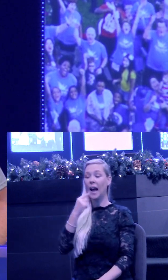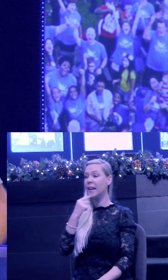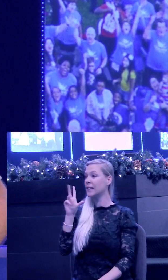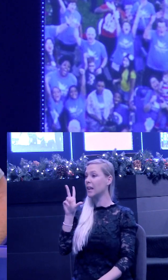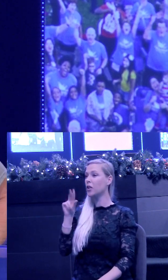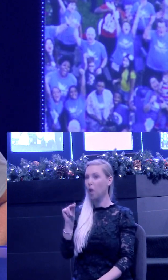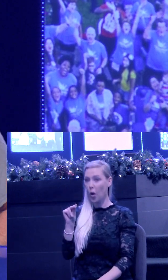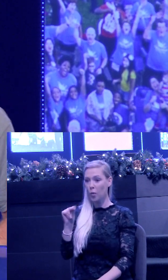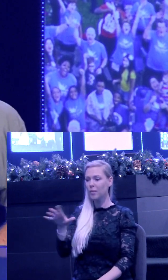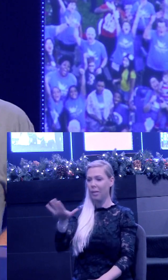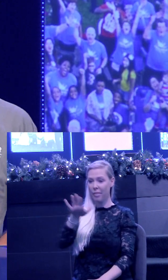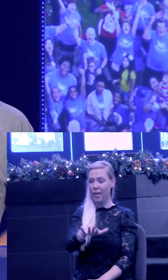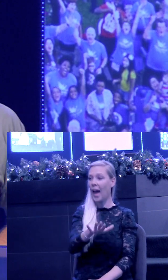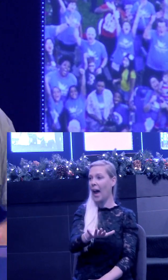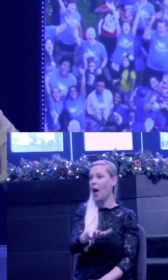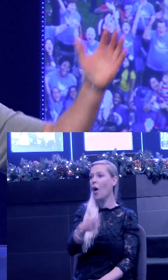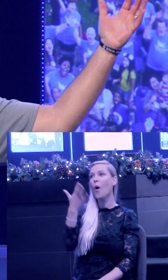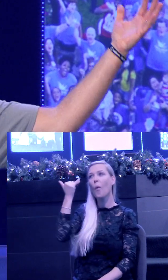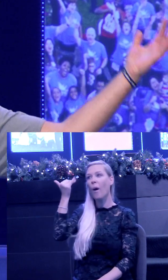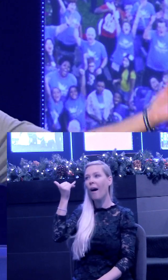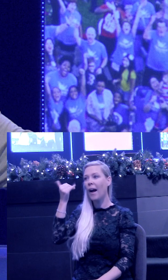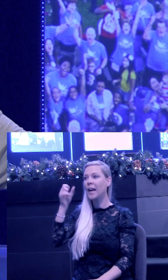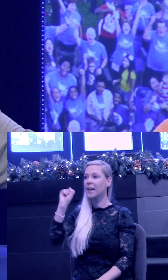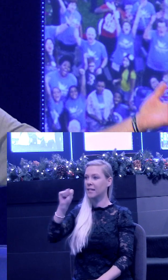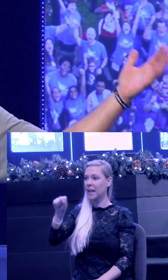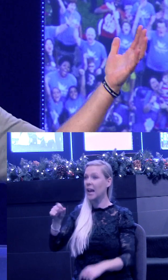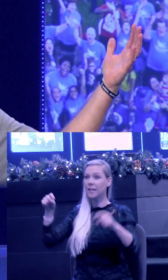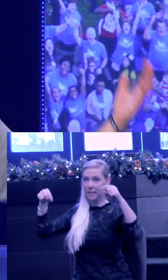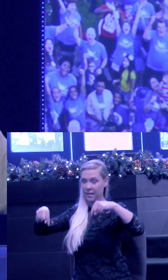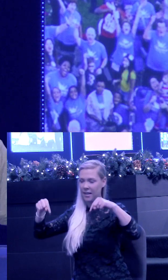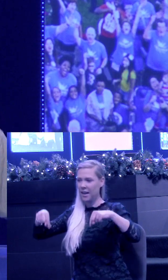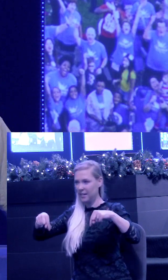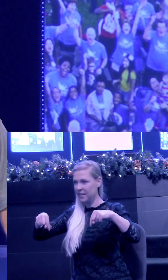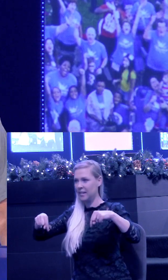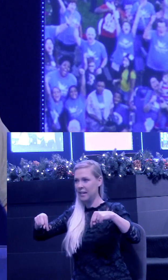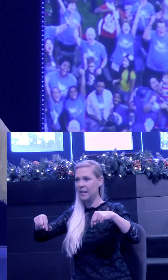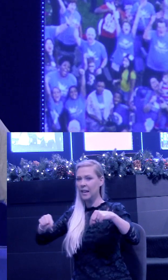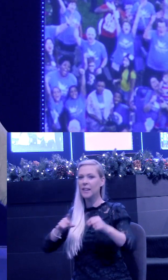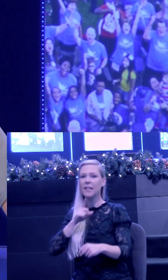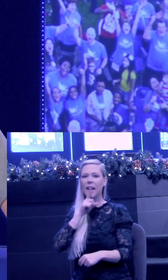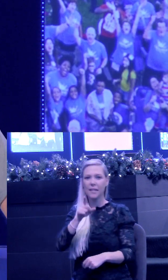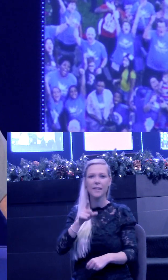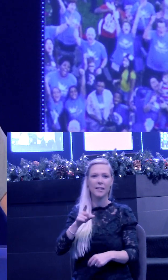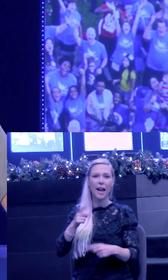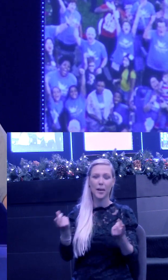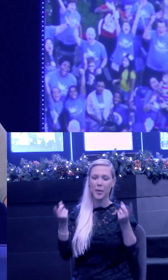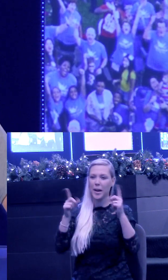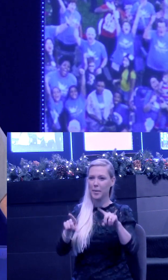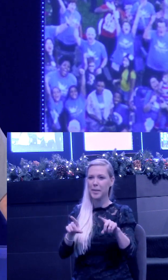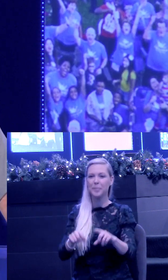no to that so he could say yes to this. That's exactly what happened.